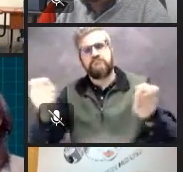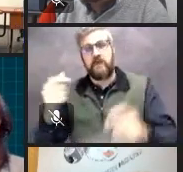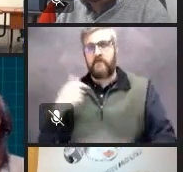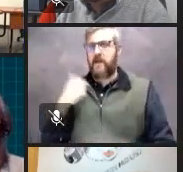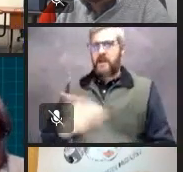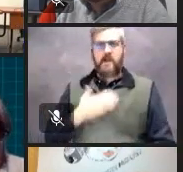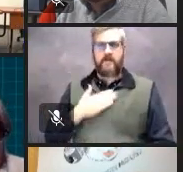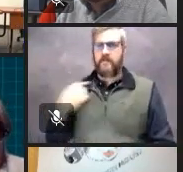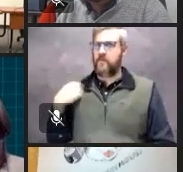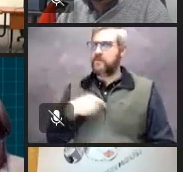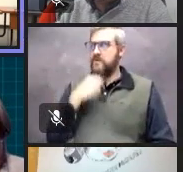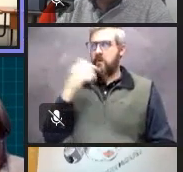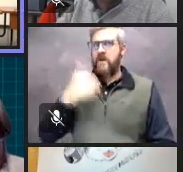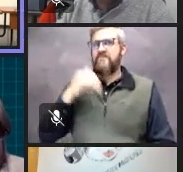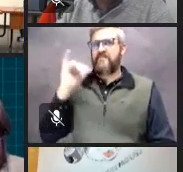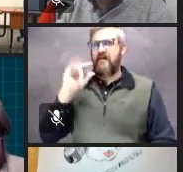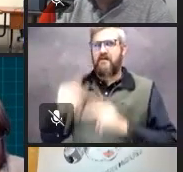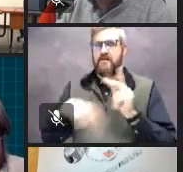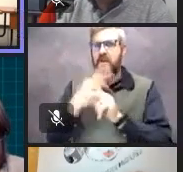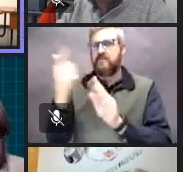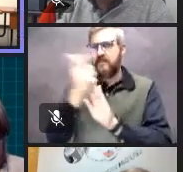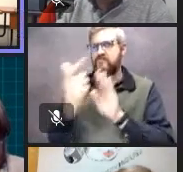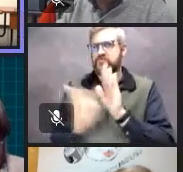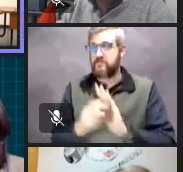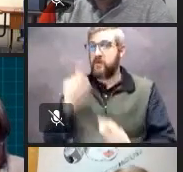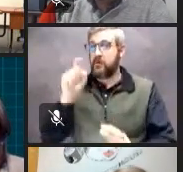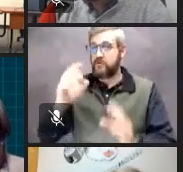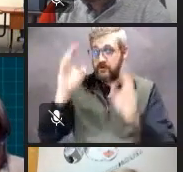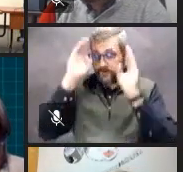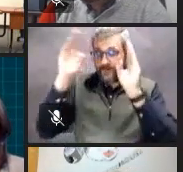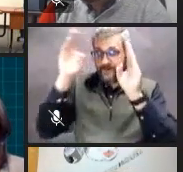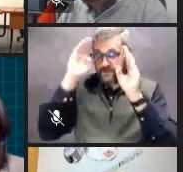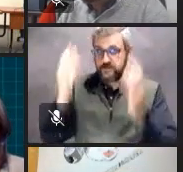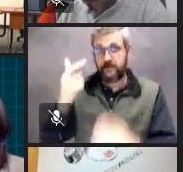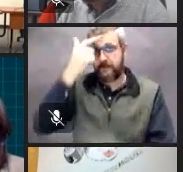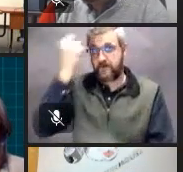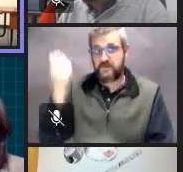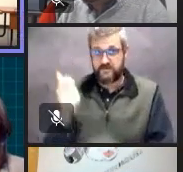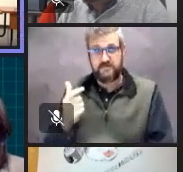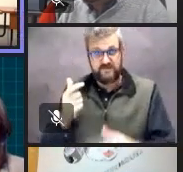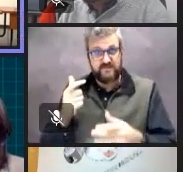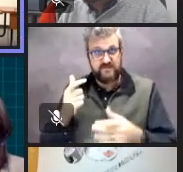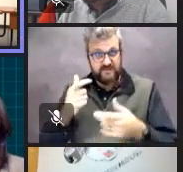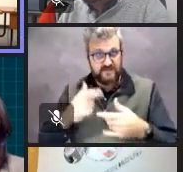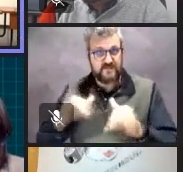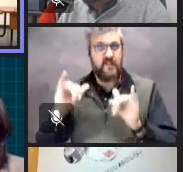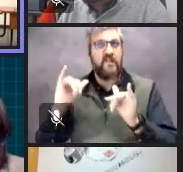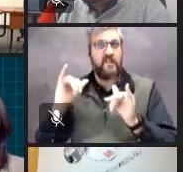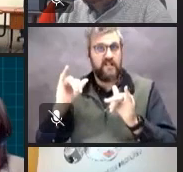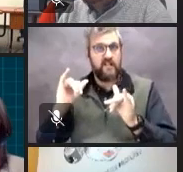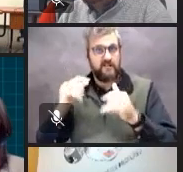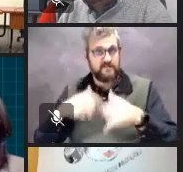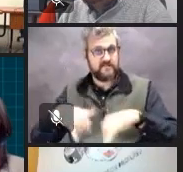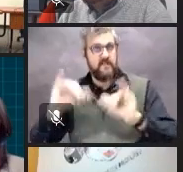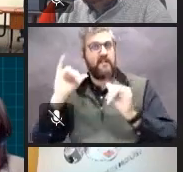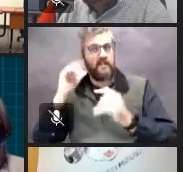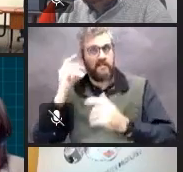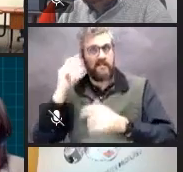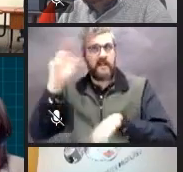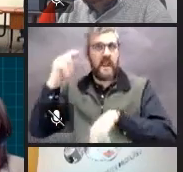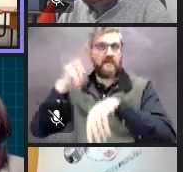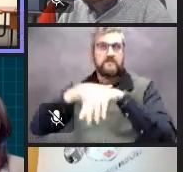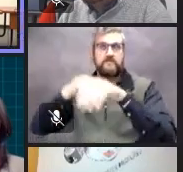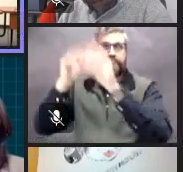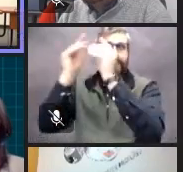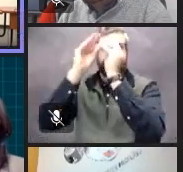that sort of legislation, but we should pay attention because this is still ginned up in the some of the national